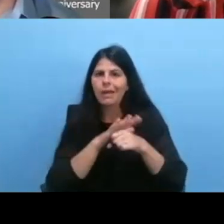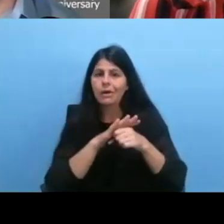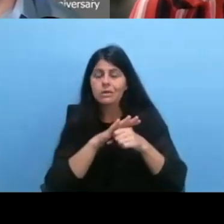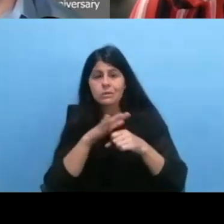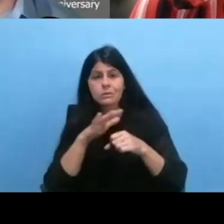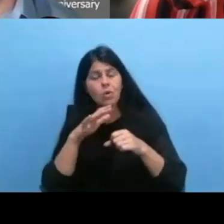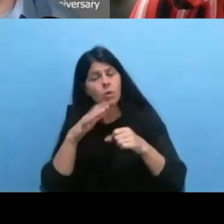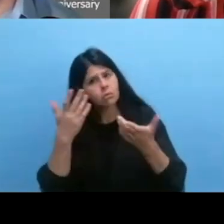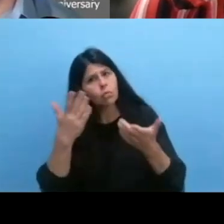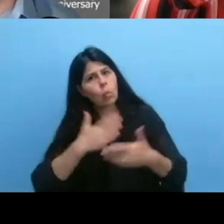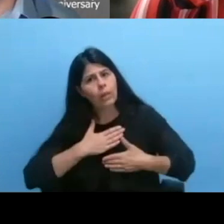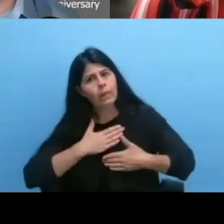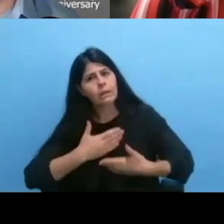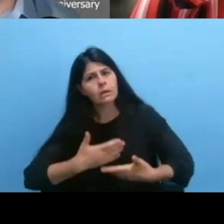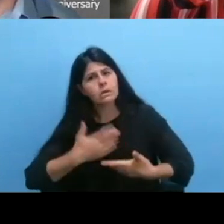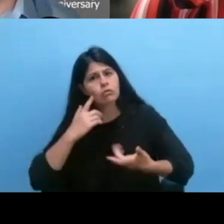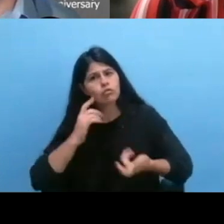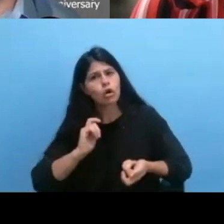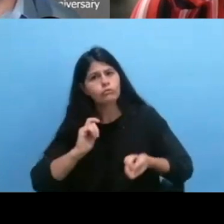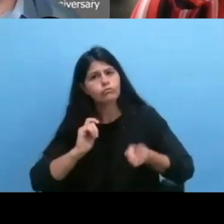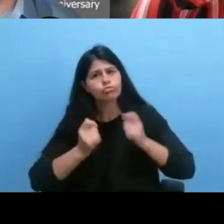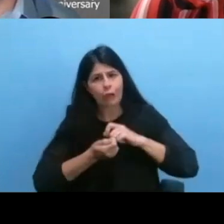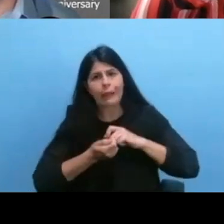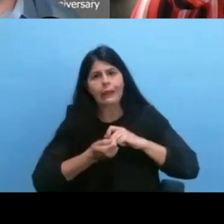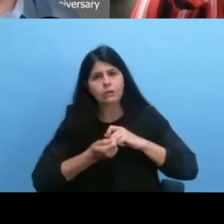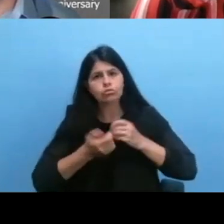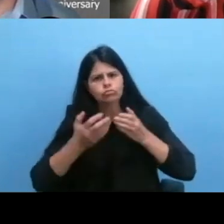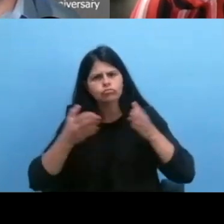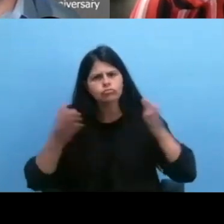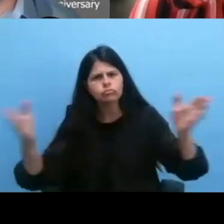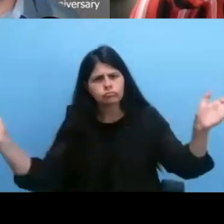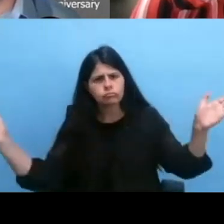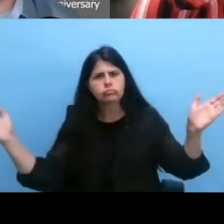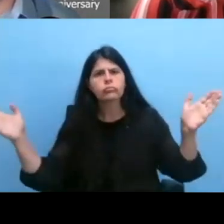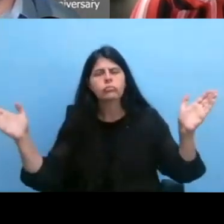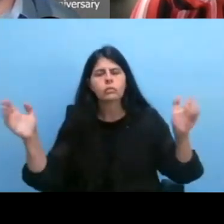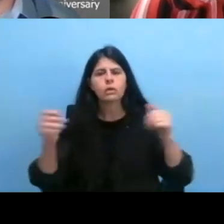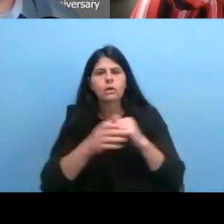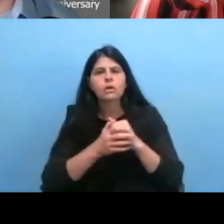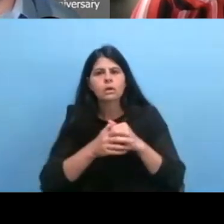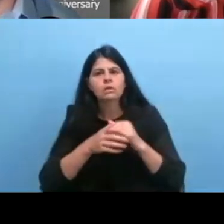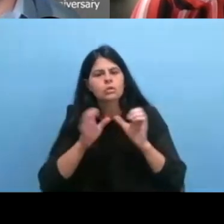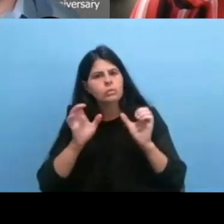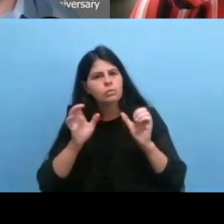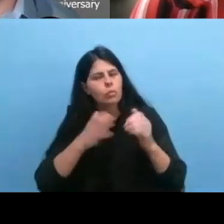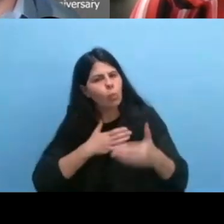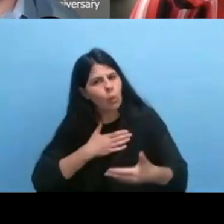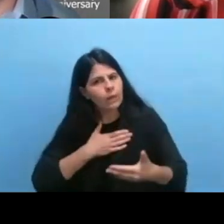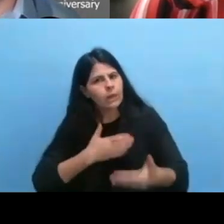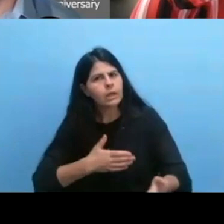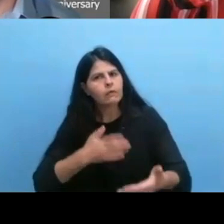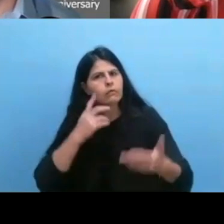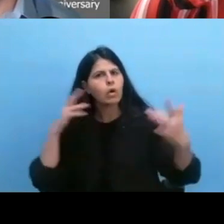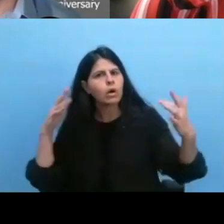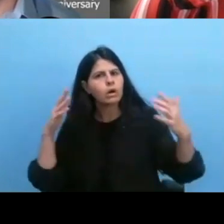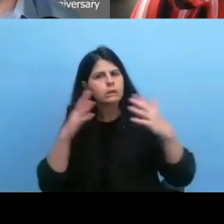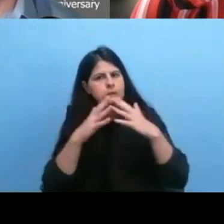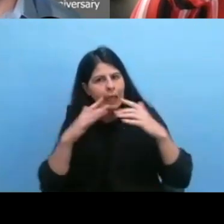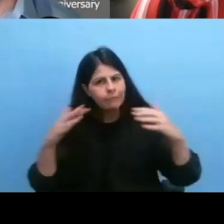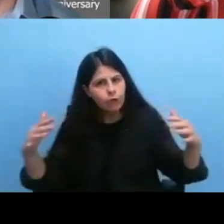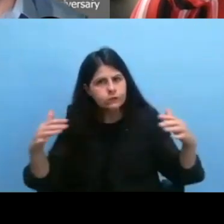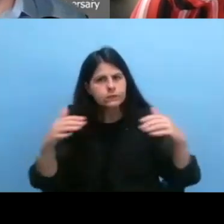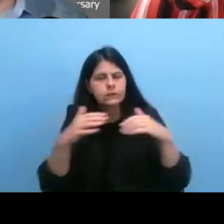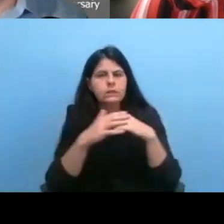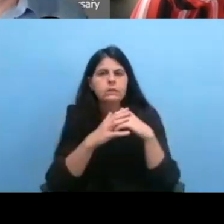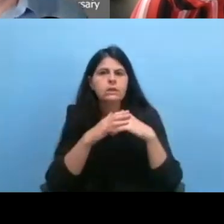with just across the board, being willing to have that diversity there, in not